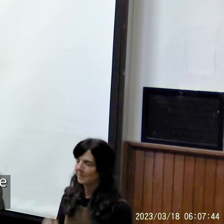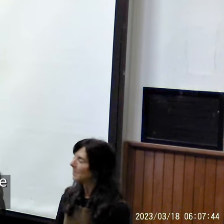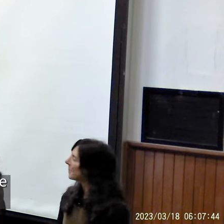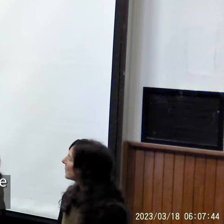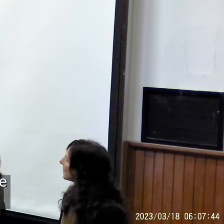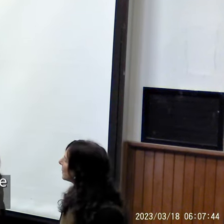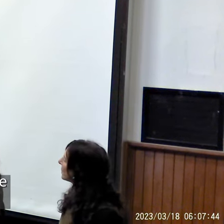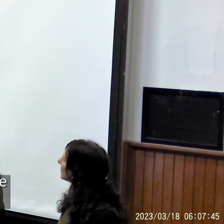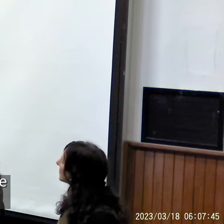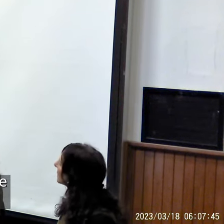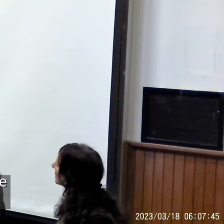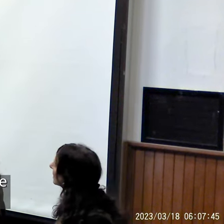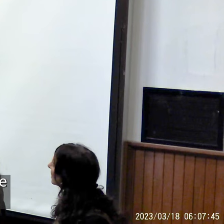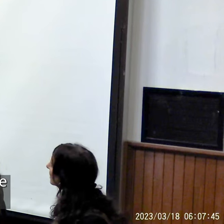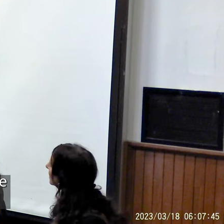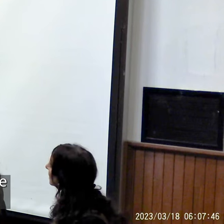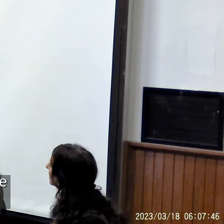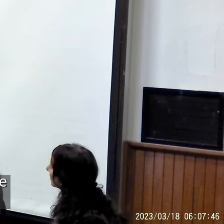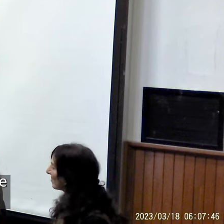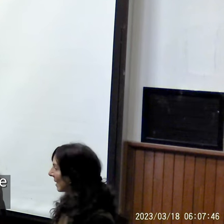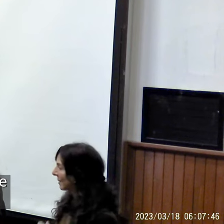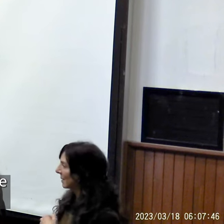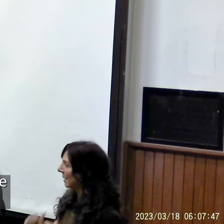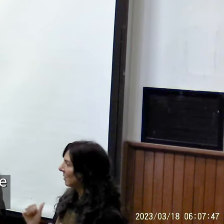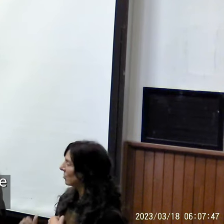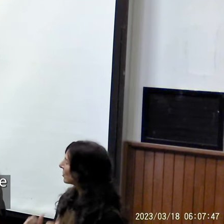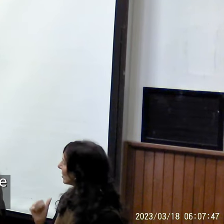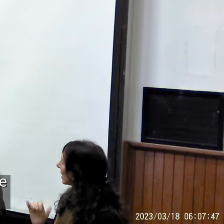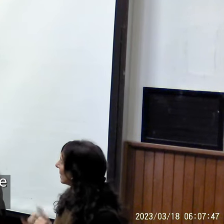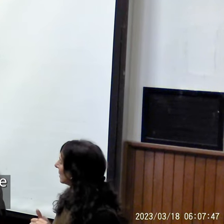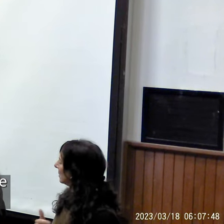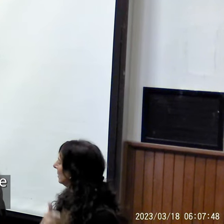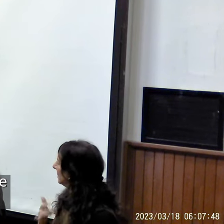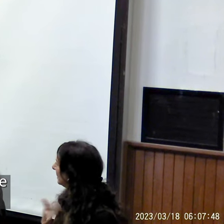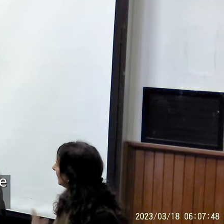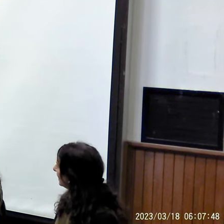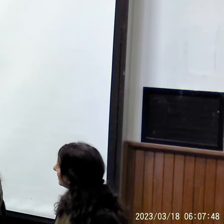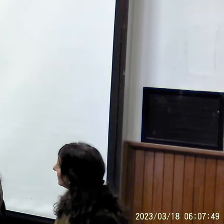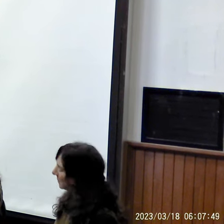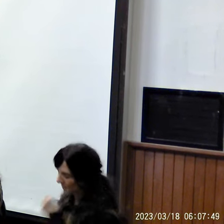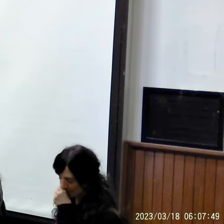which causes some of the danger that we can feel as queer and trans.